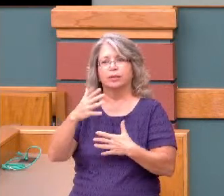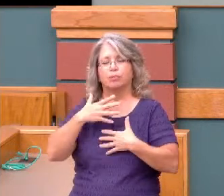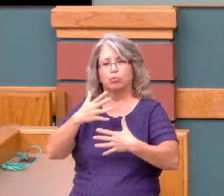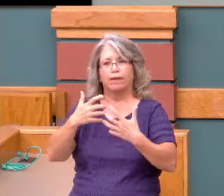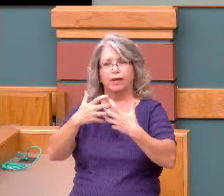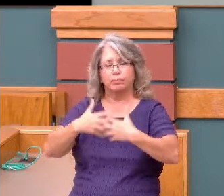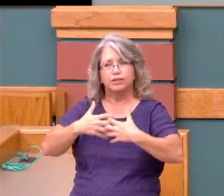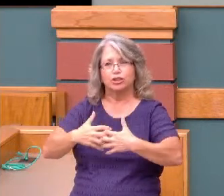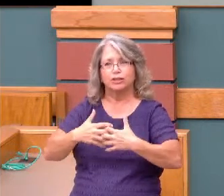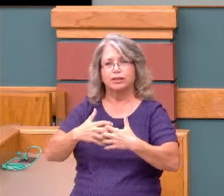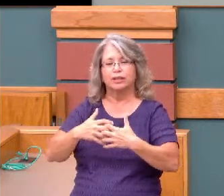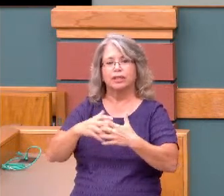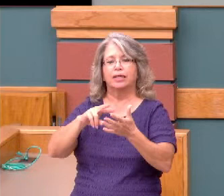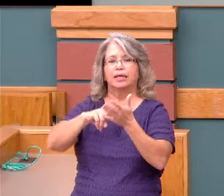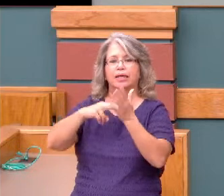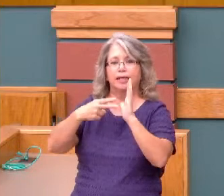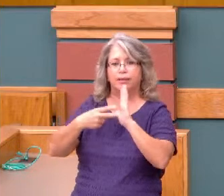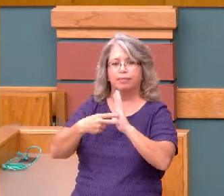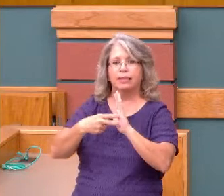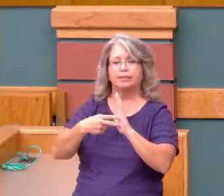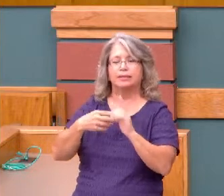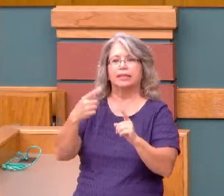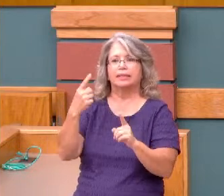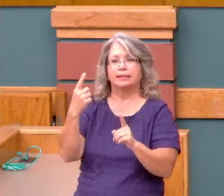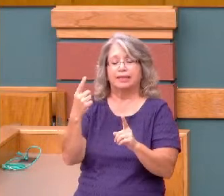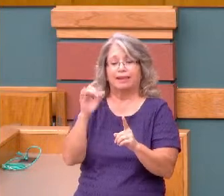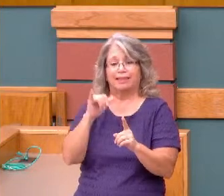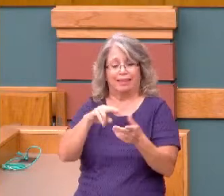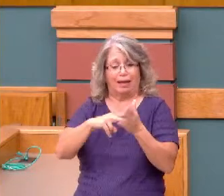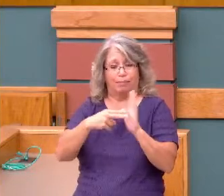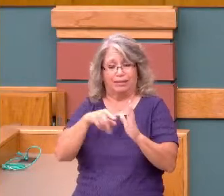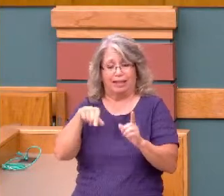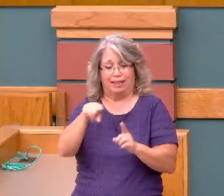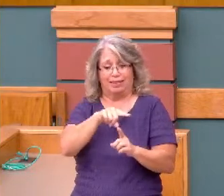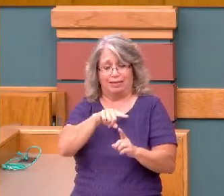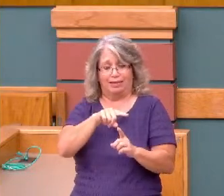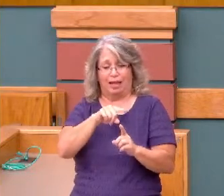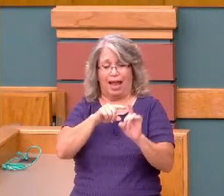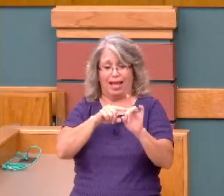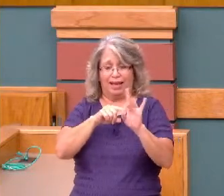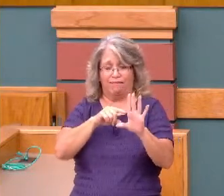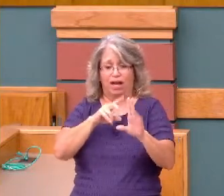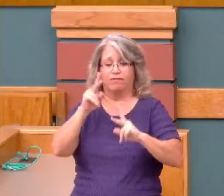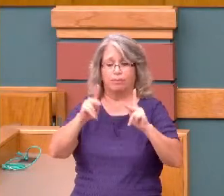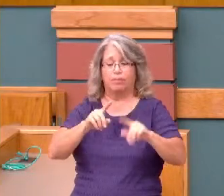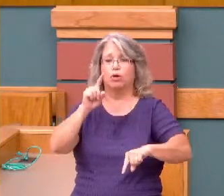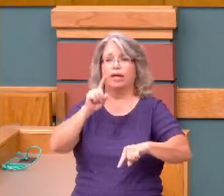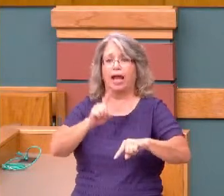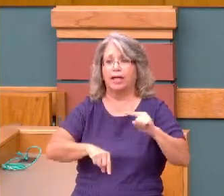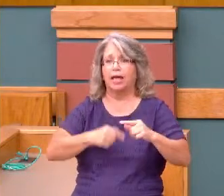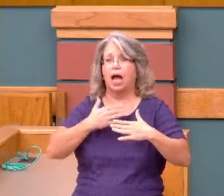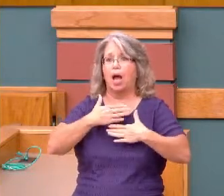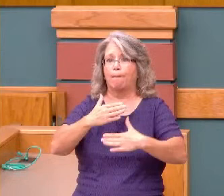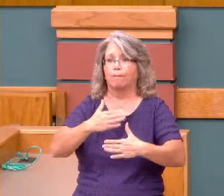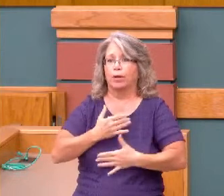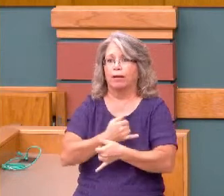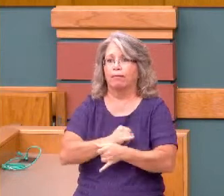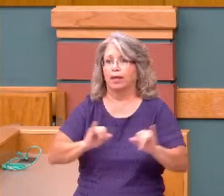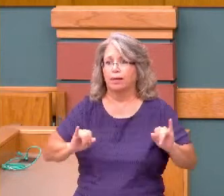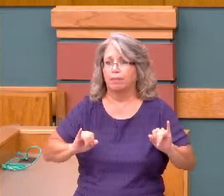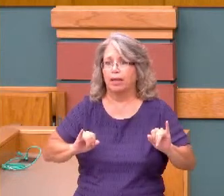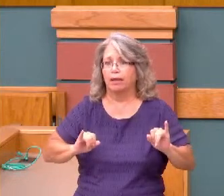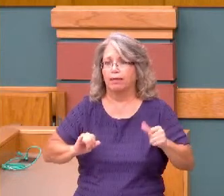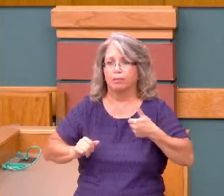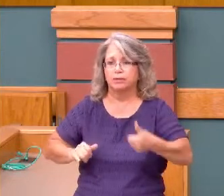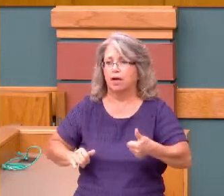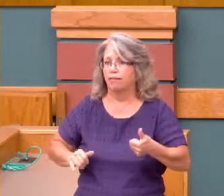means that I have somebody who cannot breathe on their own. They are in the hospital, on a machine, unable to breathe on their